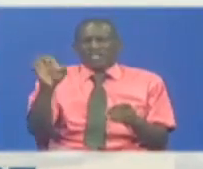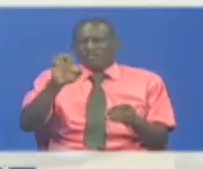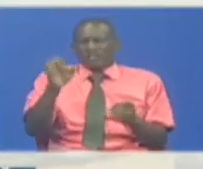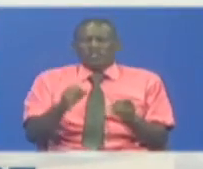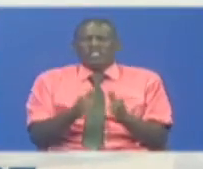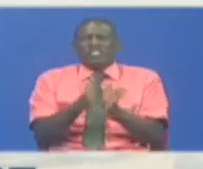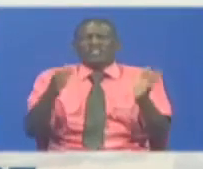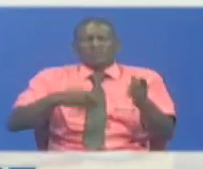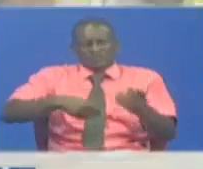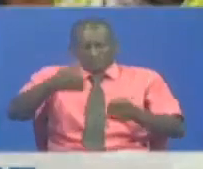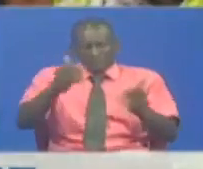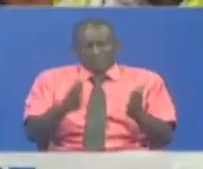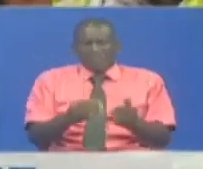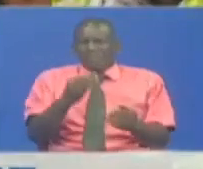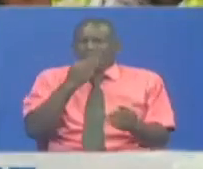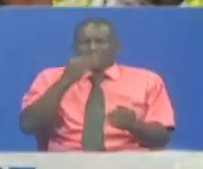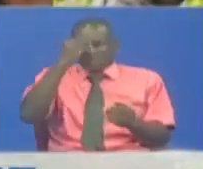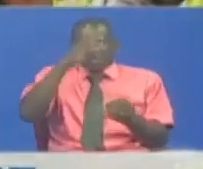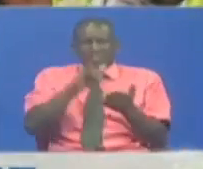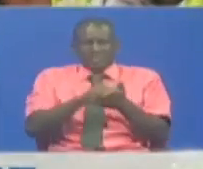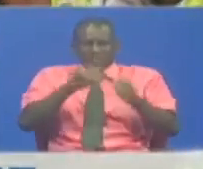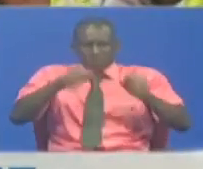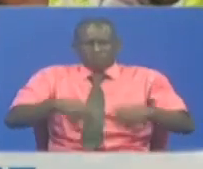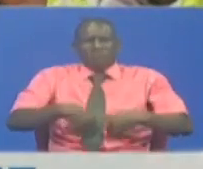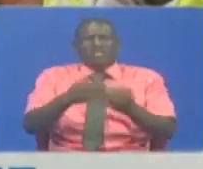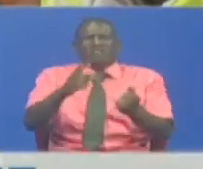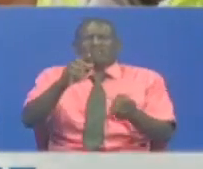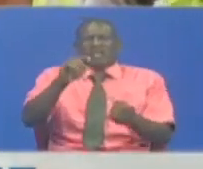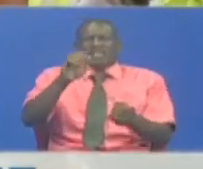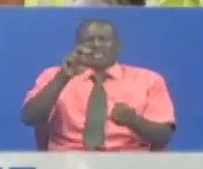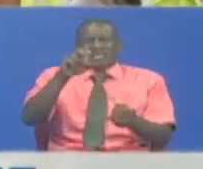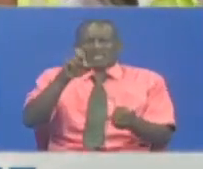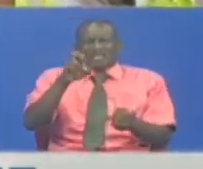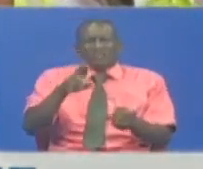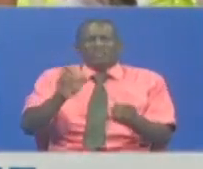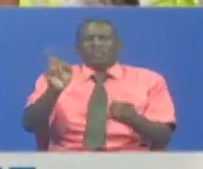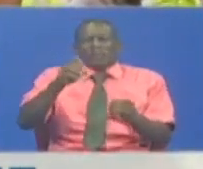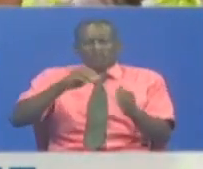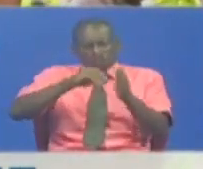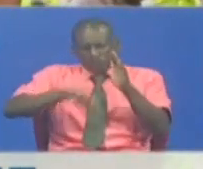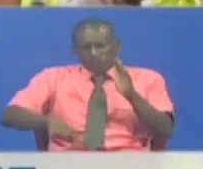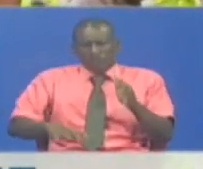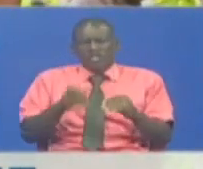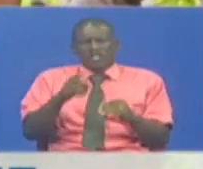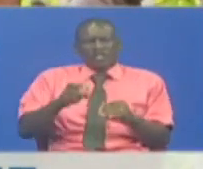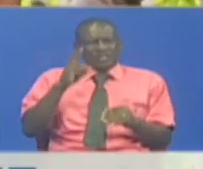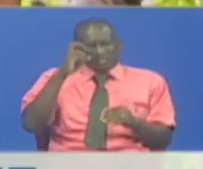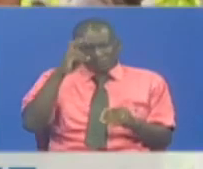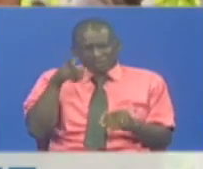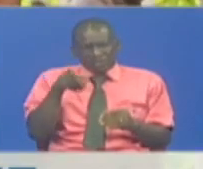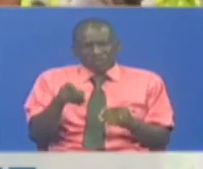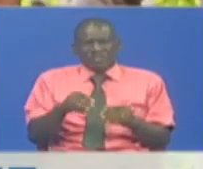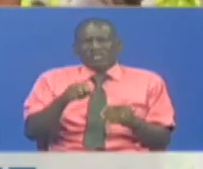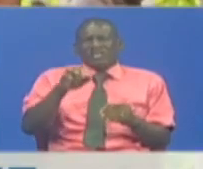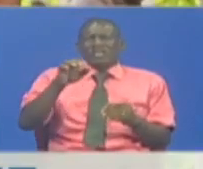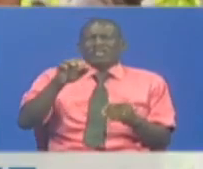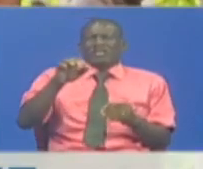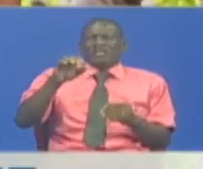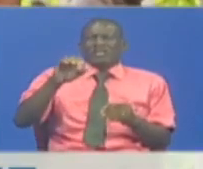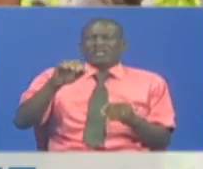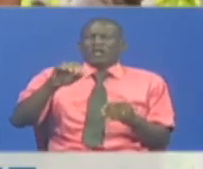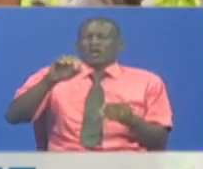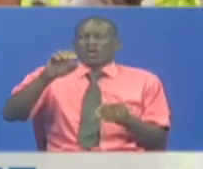Supplies, pretending he was able to award a tender from the Ministry of Devolution. The accused, Collins Mushera, alias Charles,